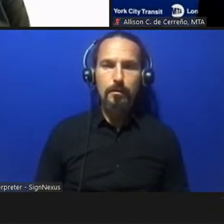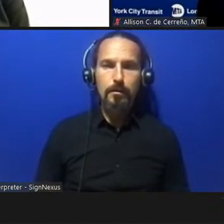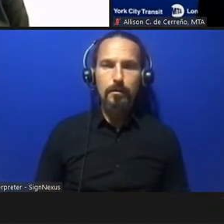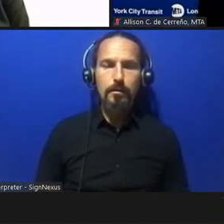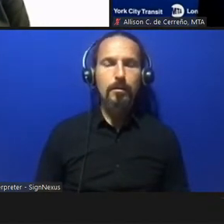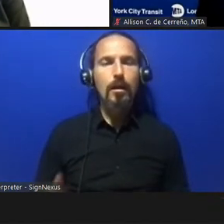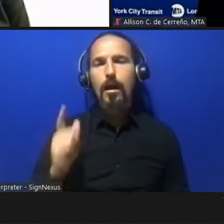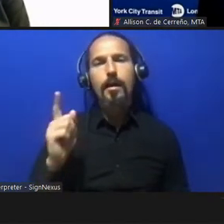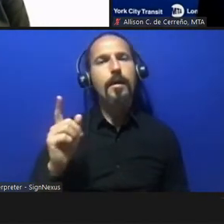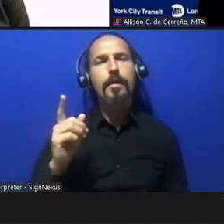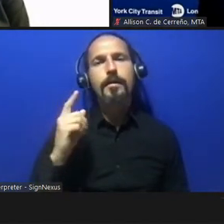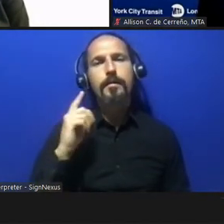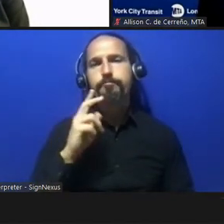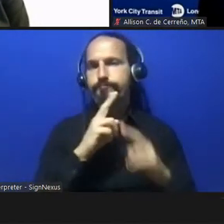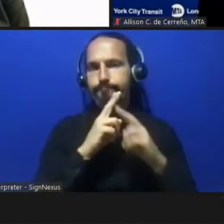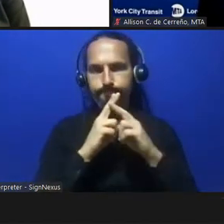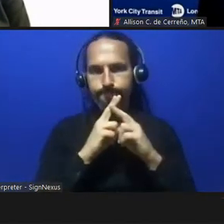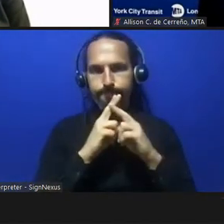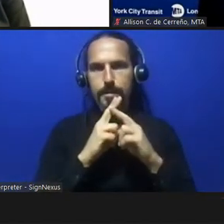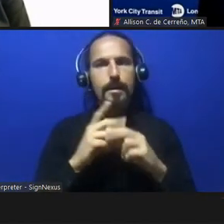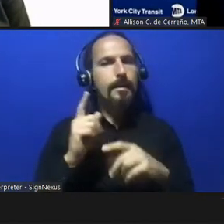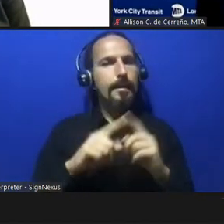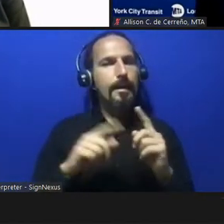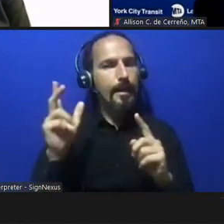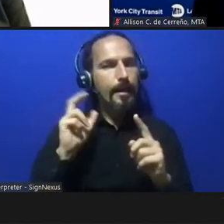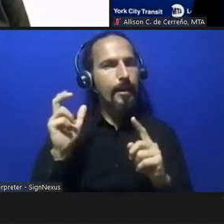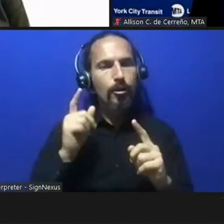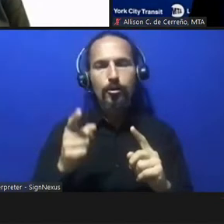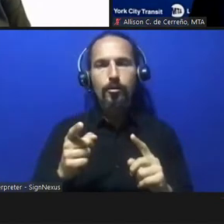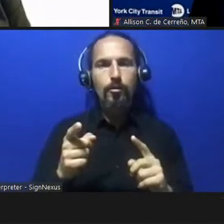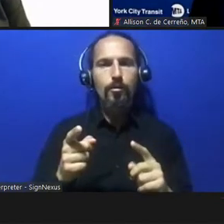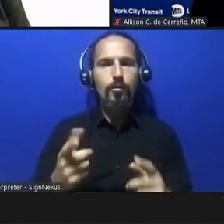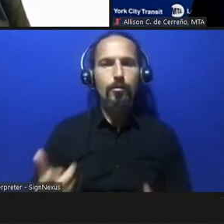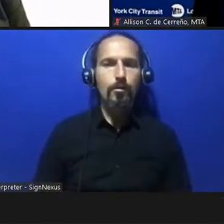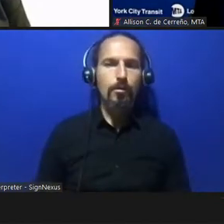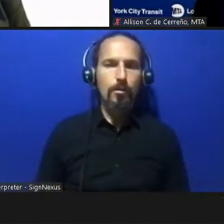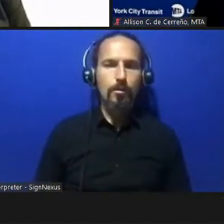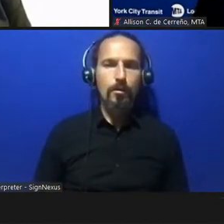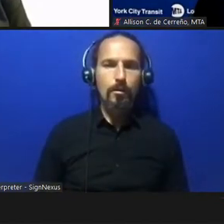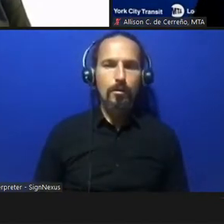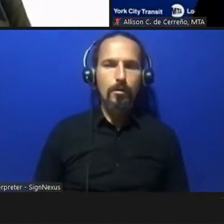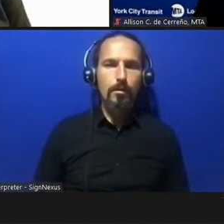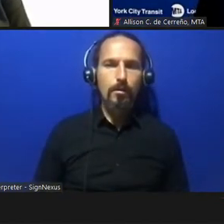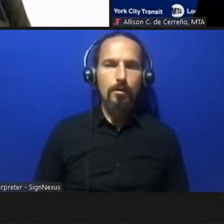patrick you are unmuted but we cannot um hear you